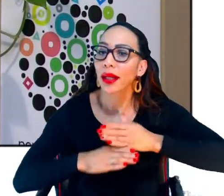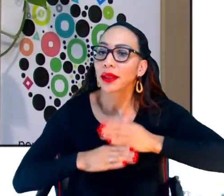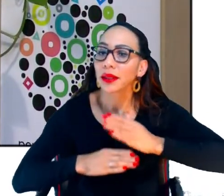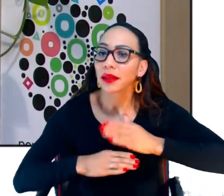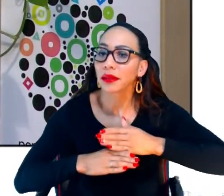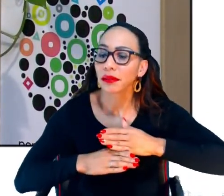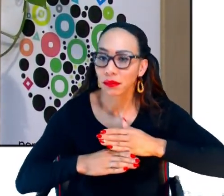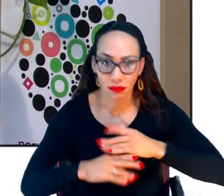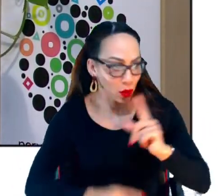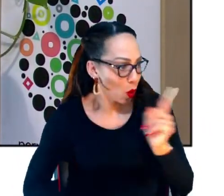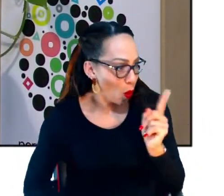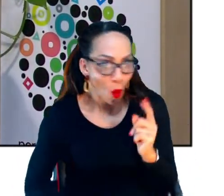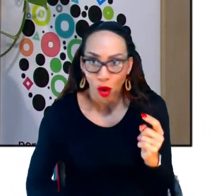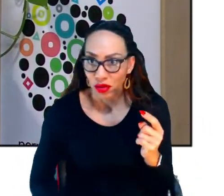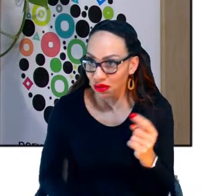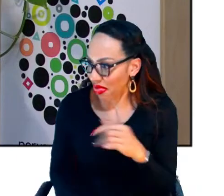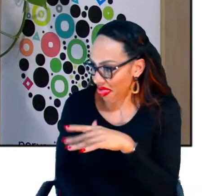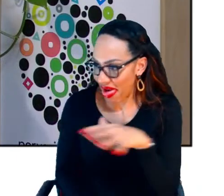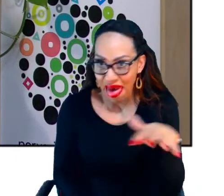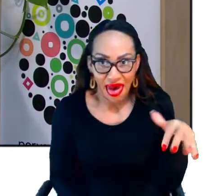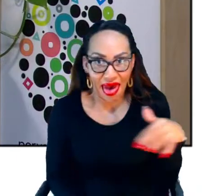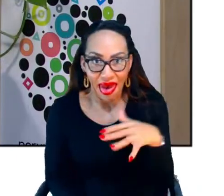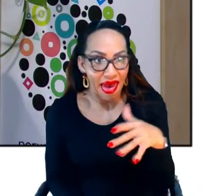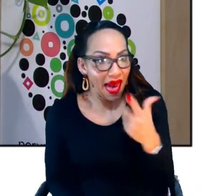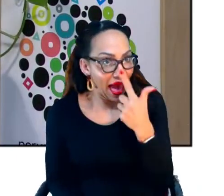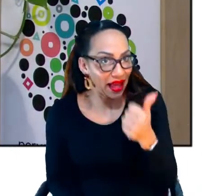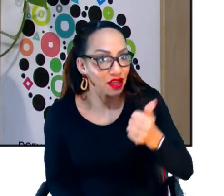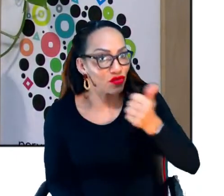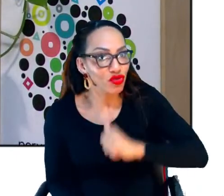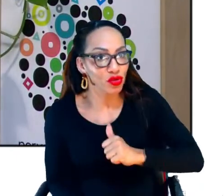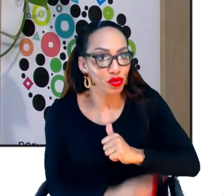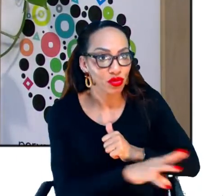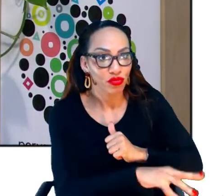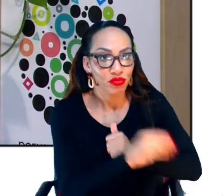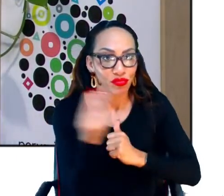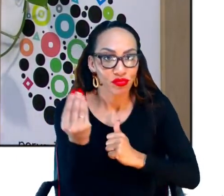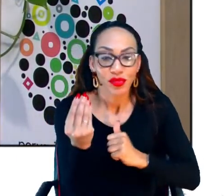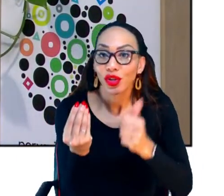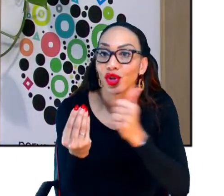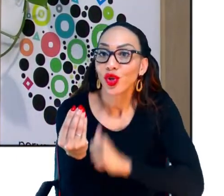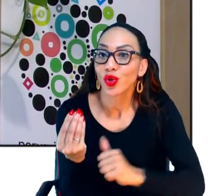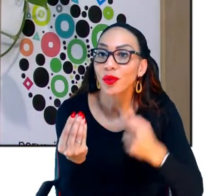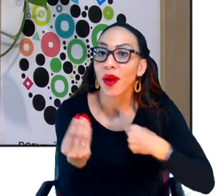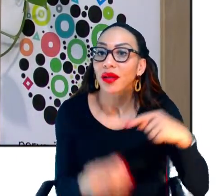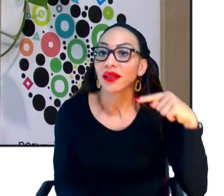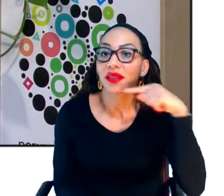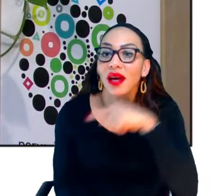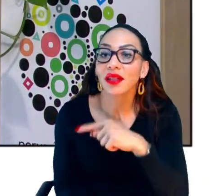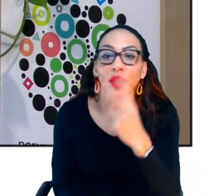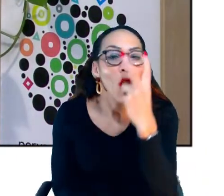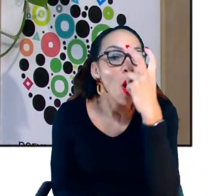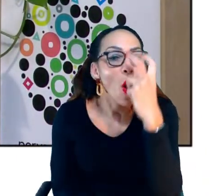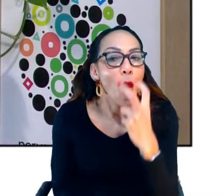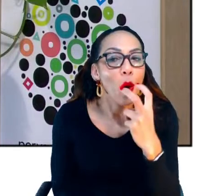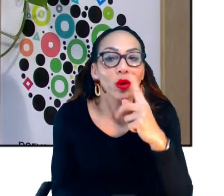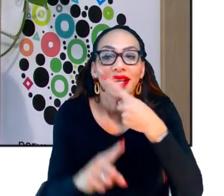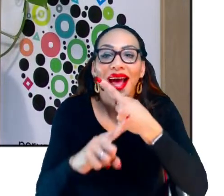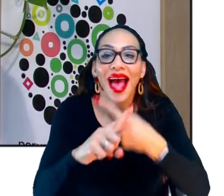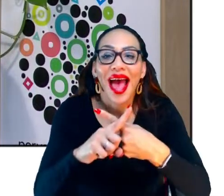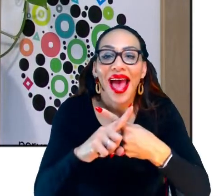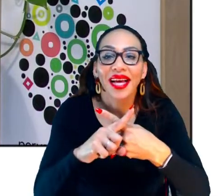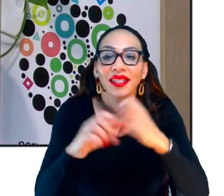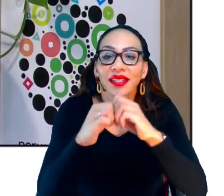had at hand. And one of the first things I had at hand was my son's Xbox, like an old one. It wasn't working.